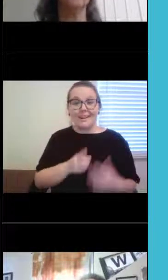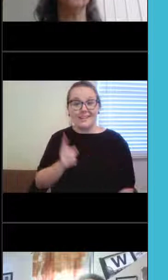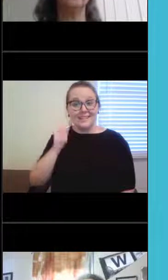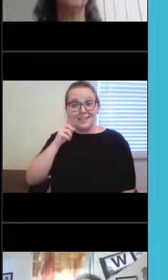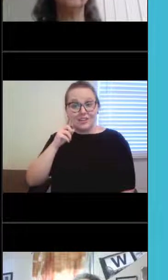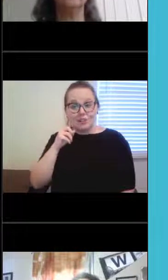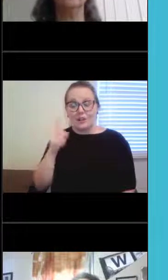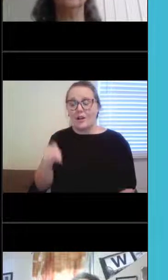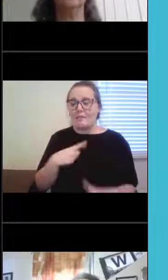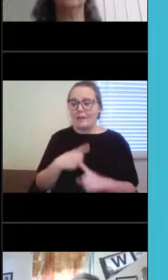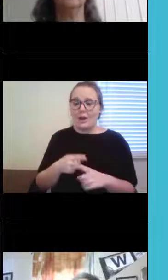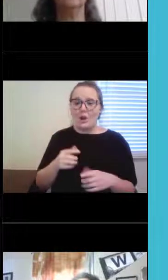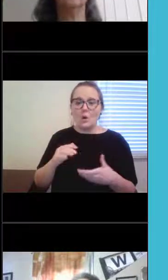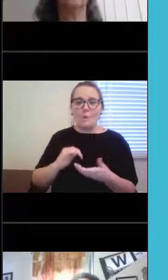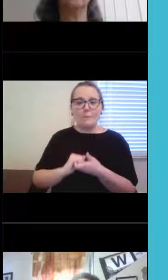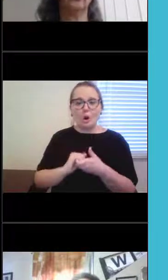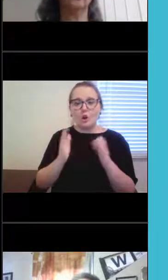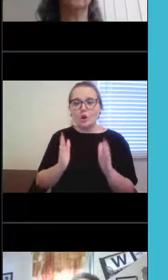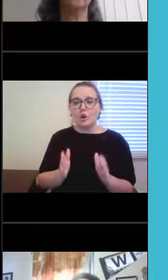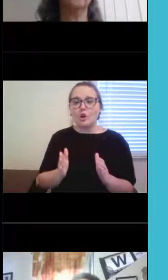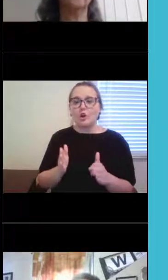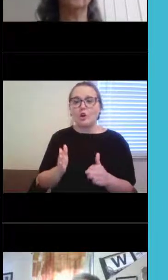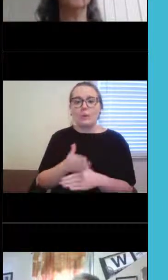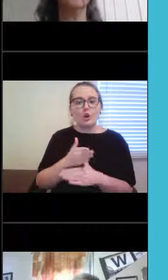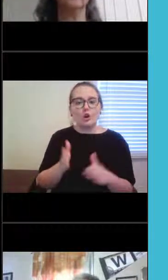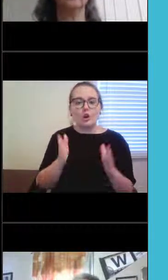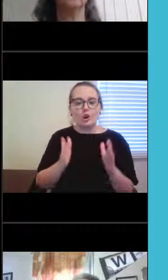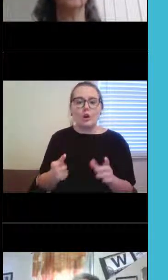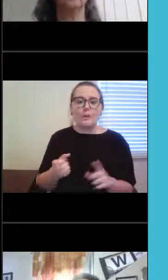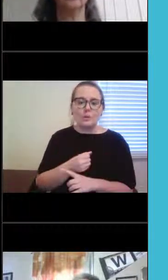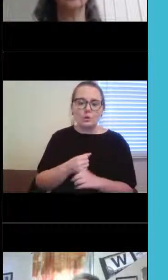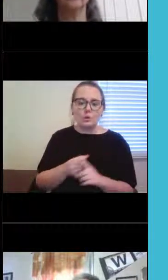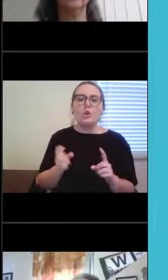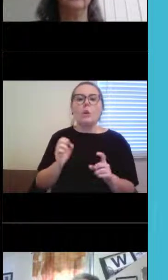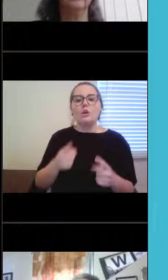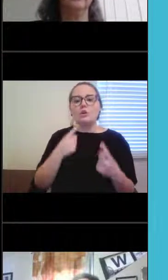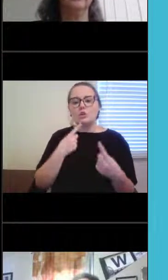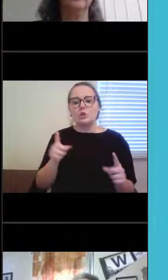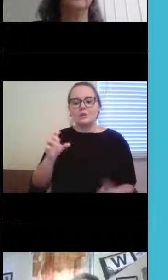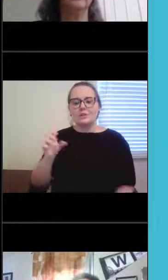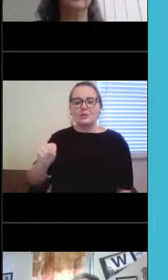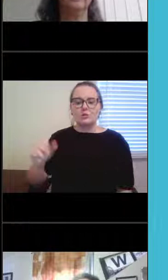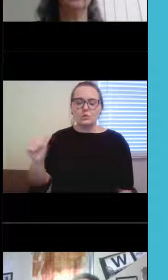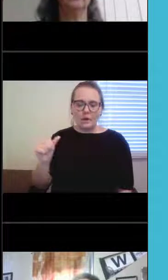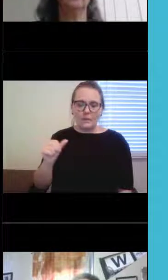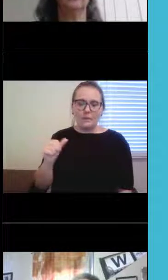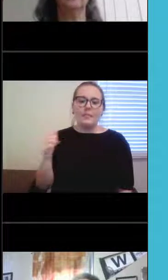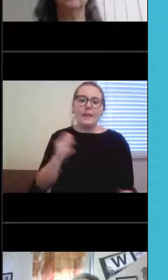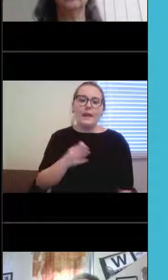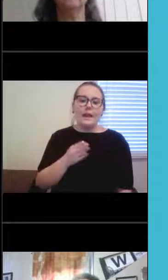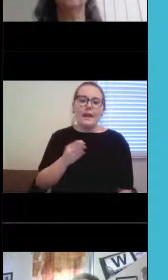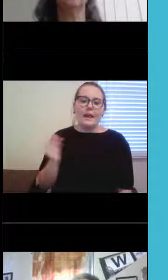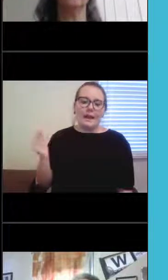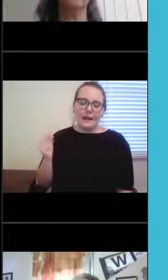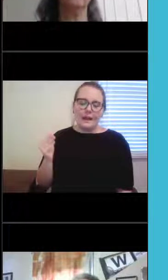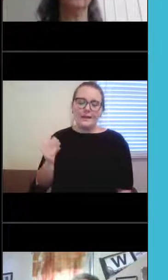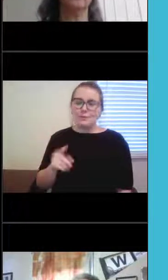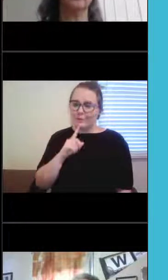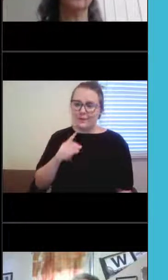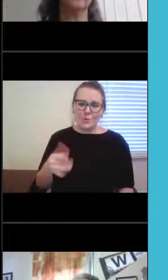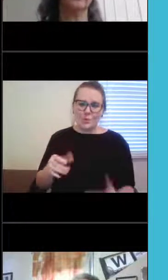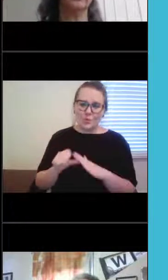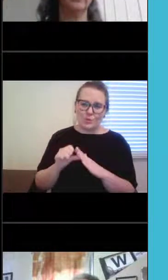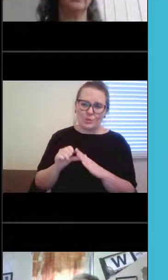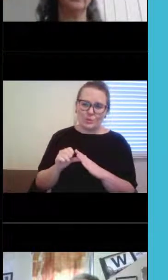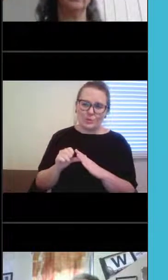a partner abuse disclosure or disclosure of sexual assault. And it was, again, a pretty intensive intervention